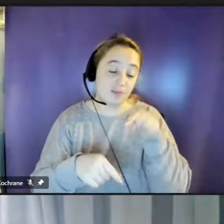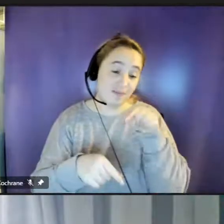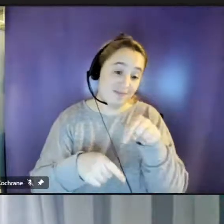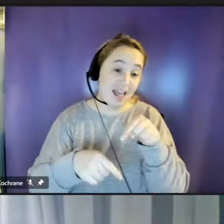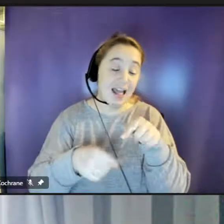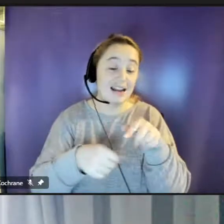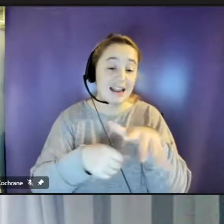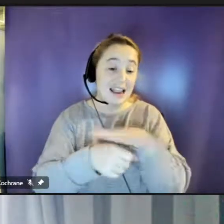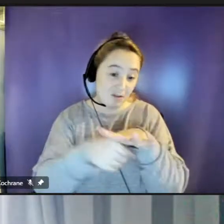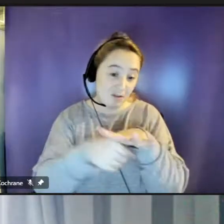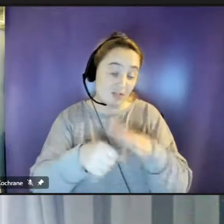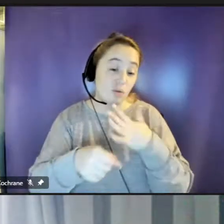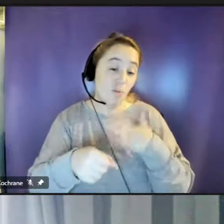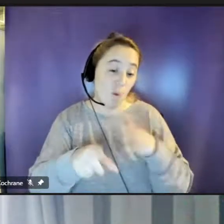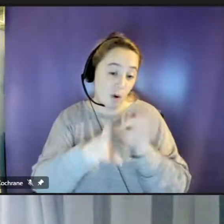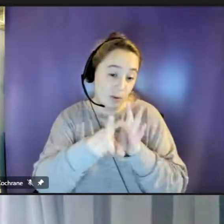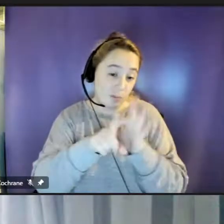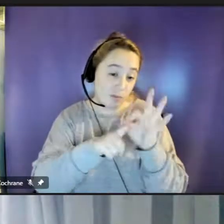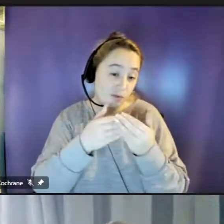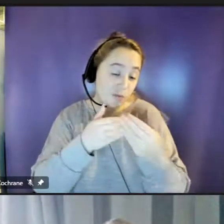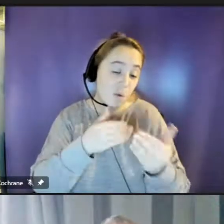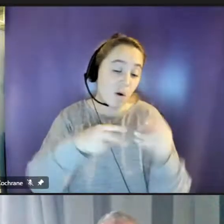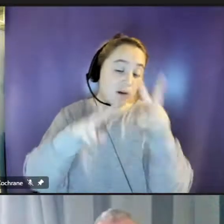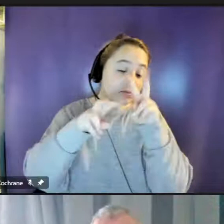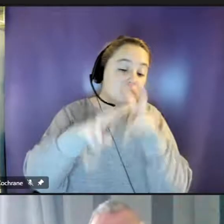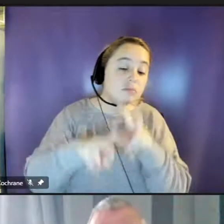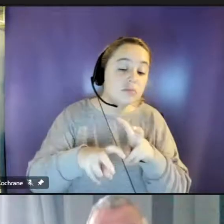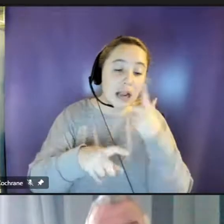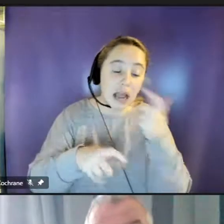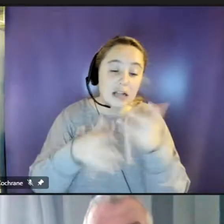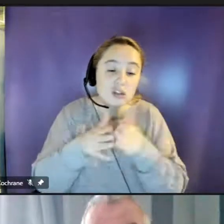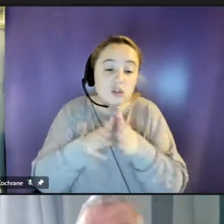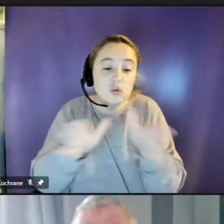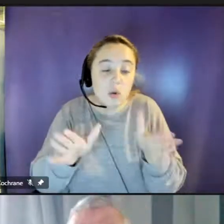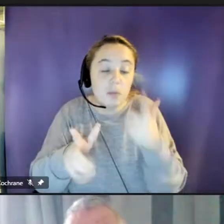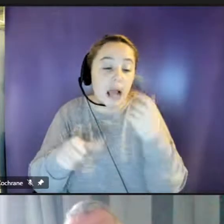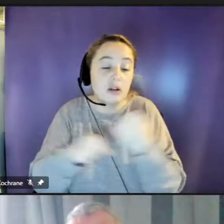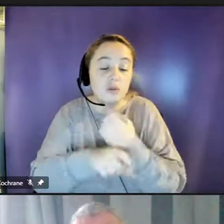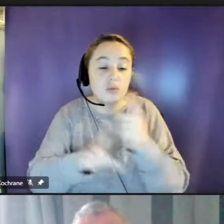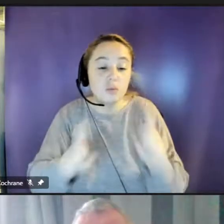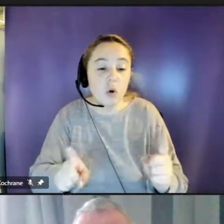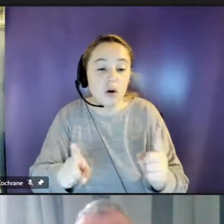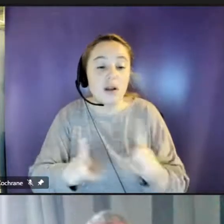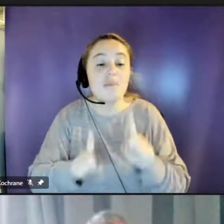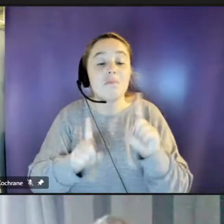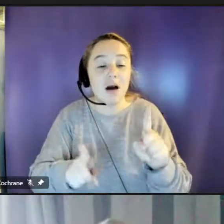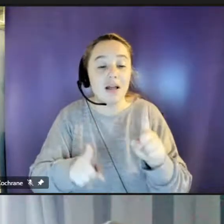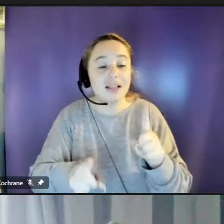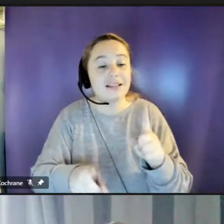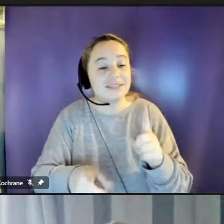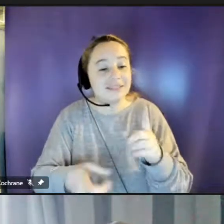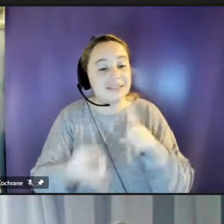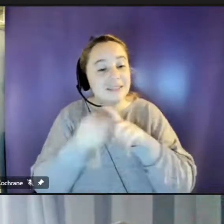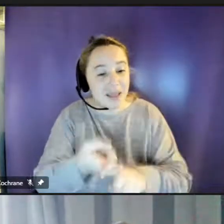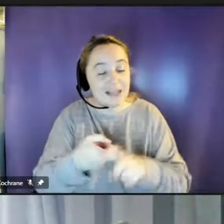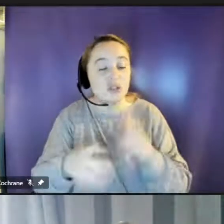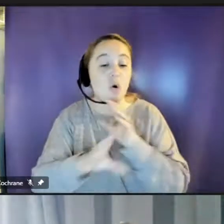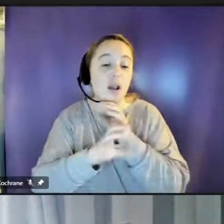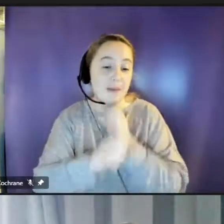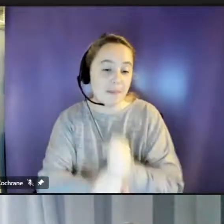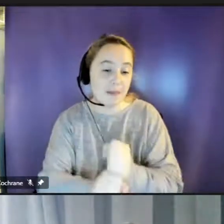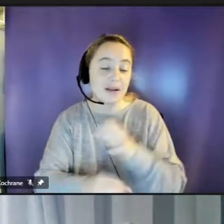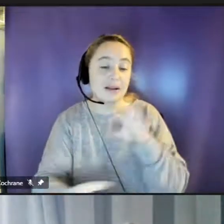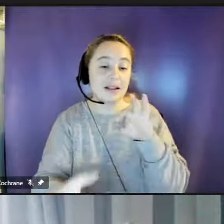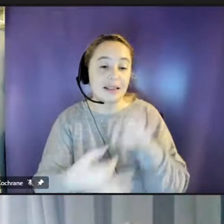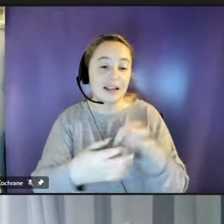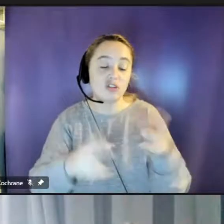do some more work on to scope out what we can do, but that's very much determined by the commitment that we need to make in terms of